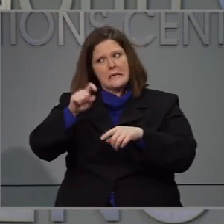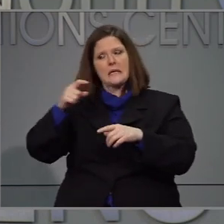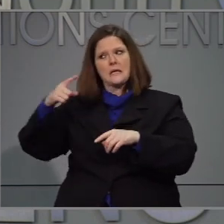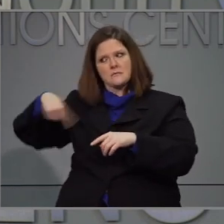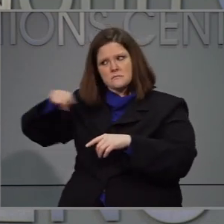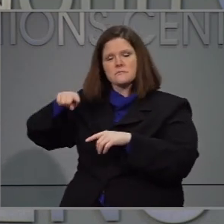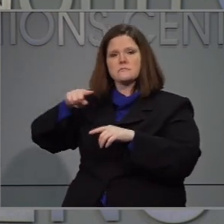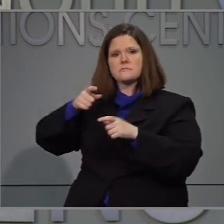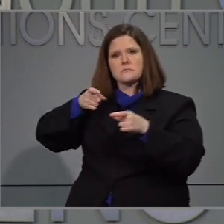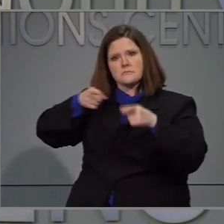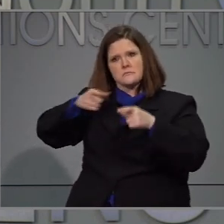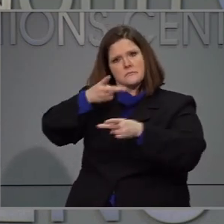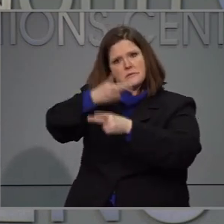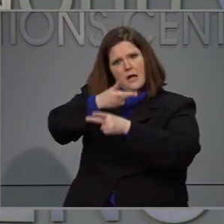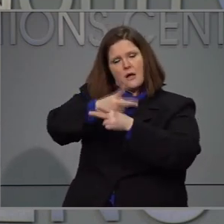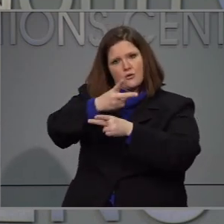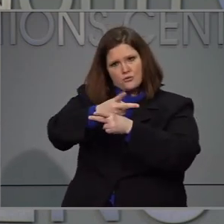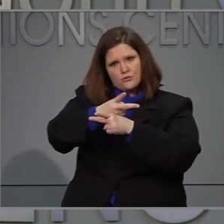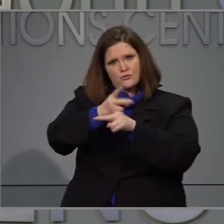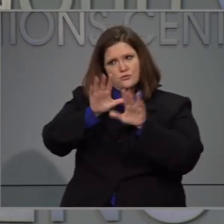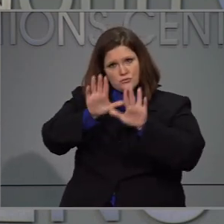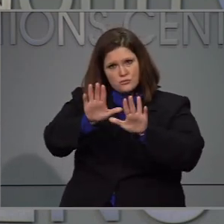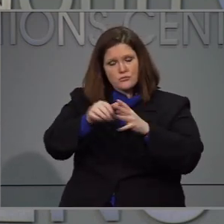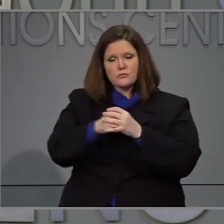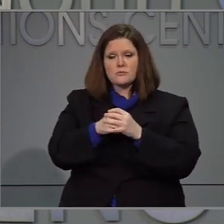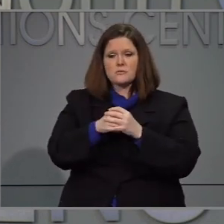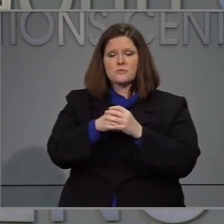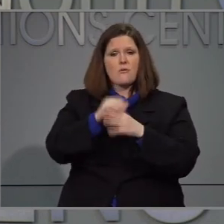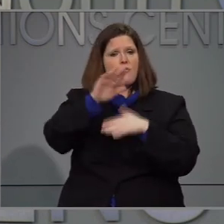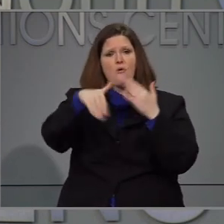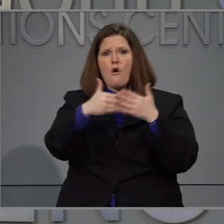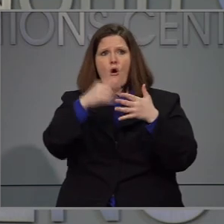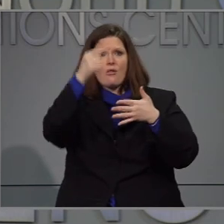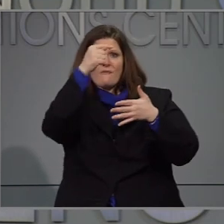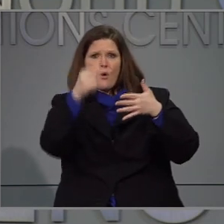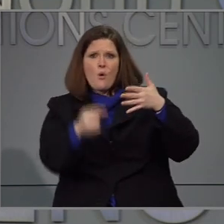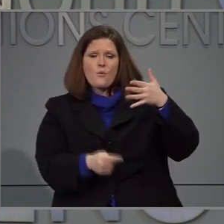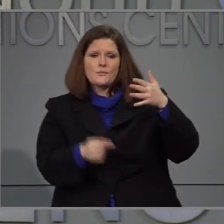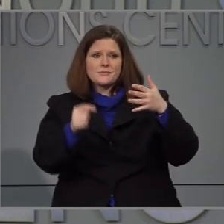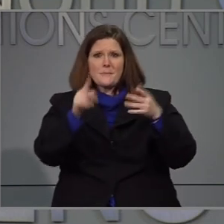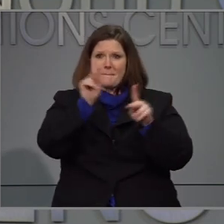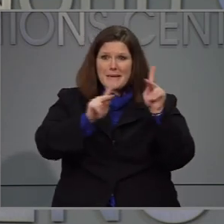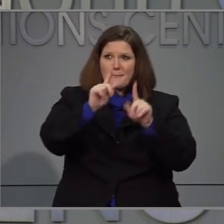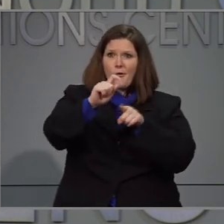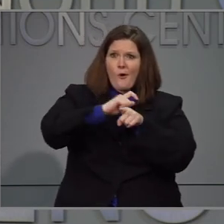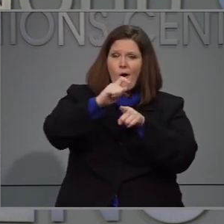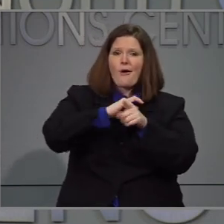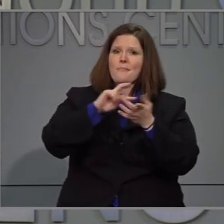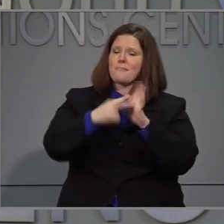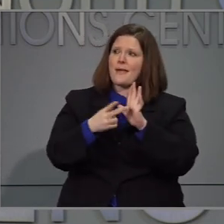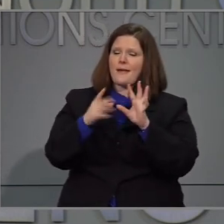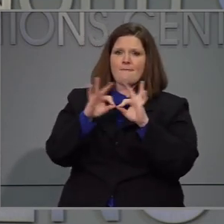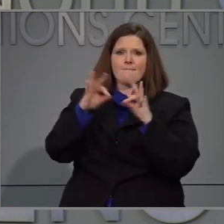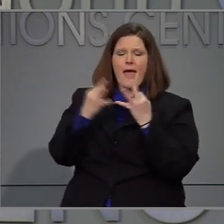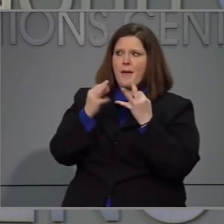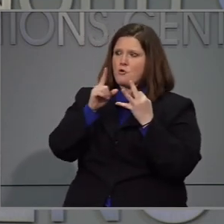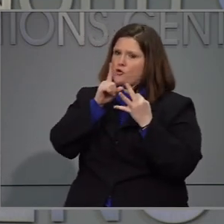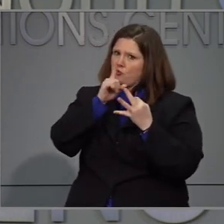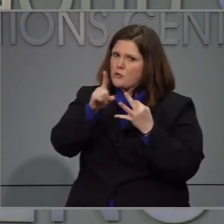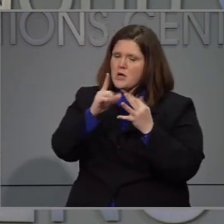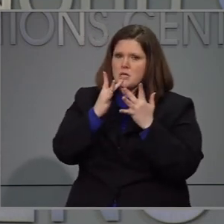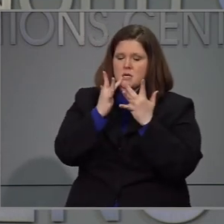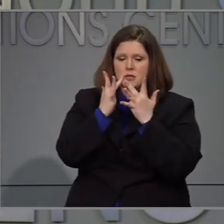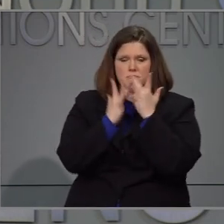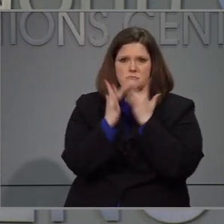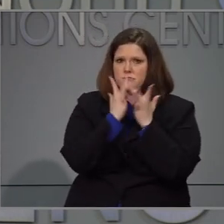are taken care of. Every one of these claims represents a family on the edge, and they need to